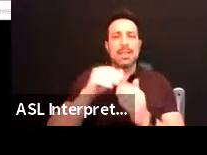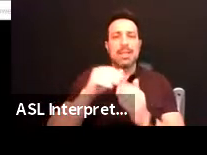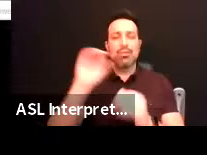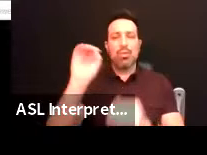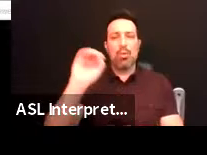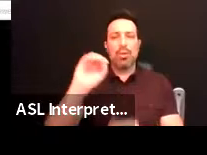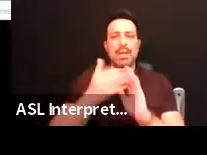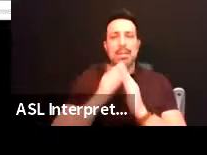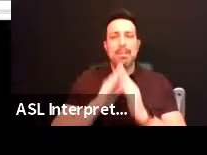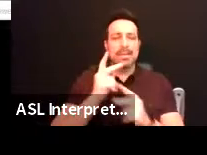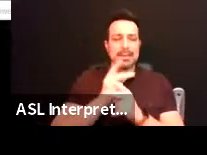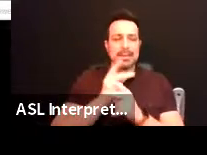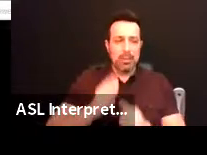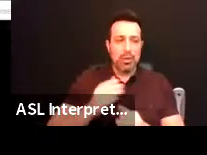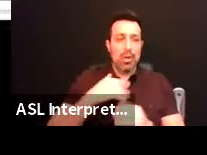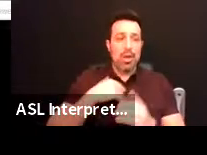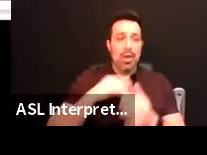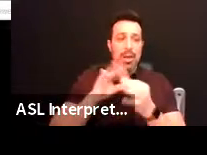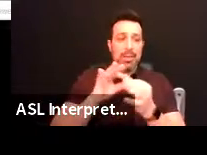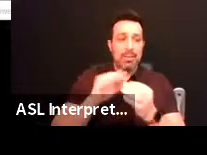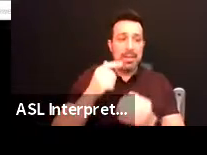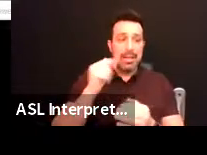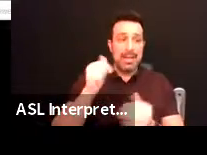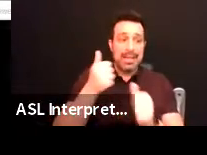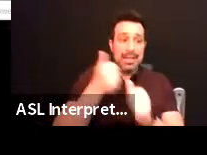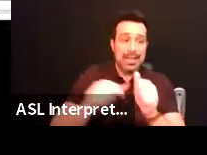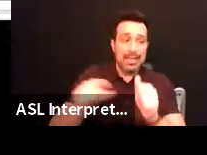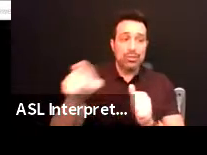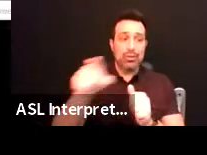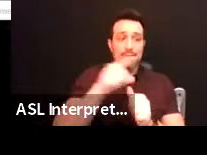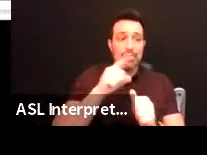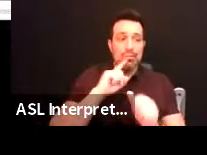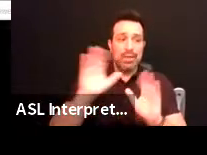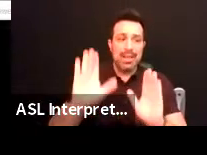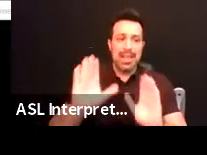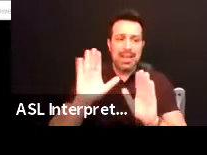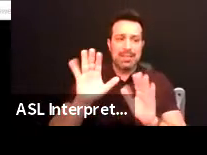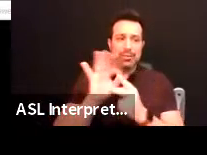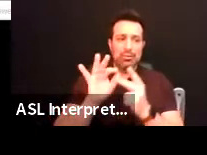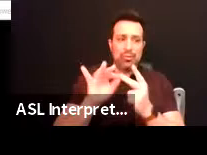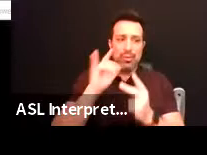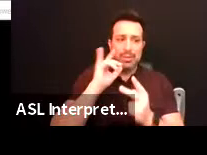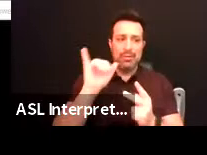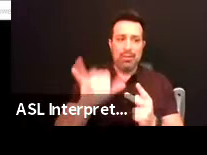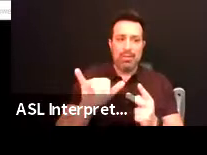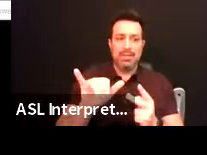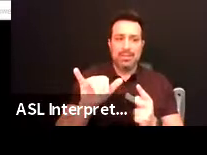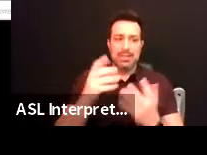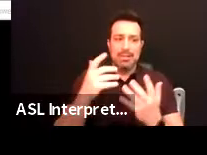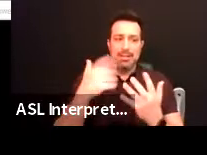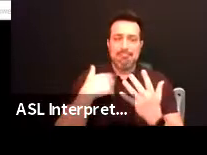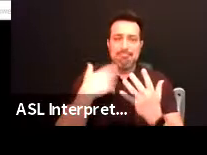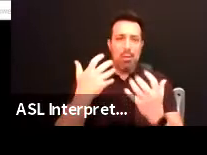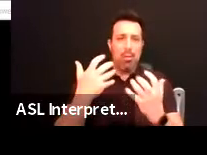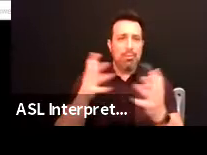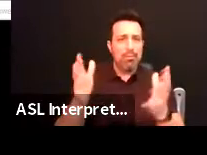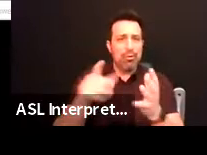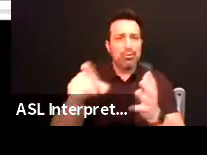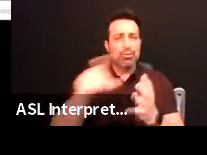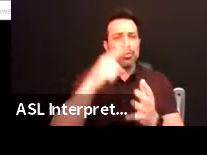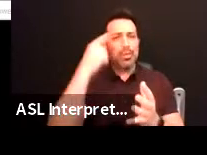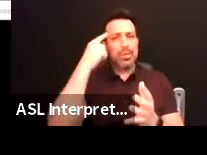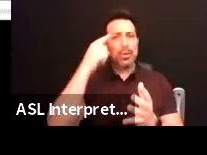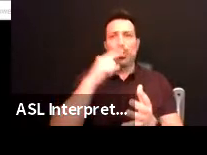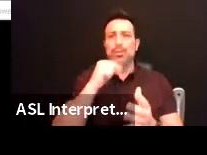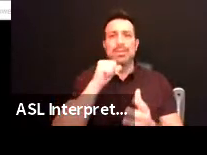commenting tonight to say that each of you are excellent choices for this commission, and I'm really glad you're here. But I also want to urge all of you to think about who is